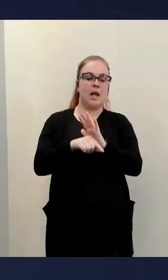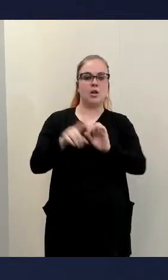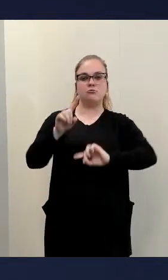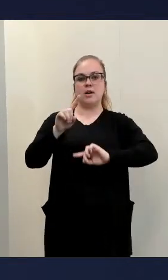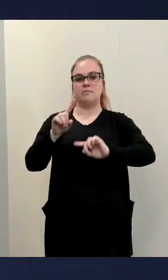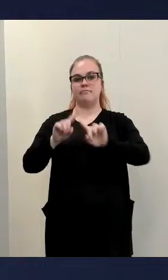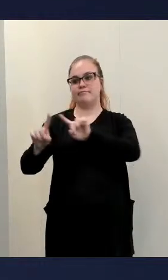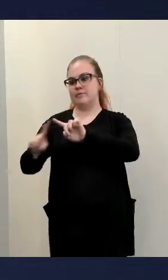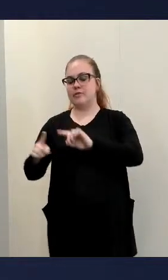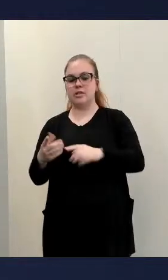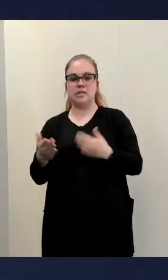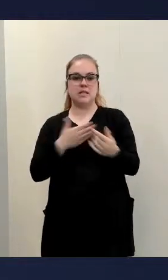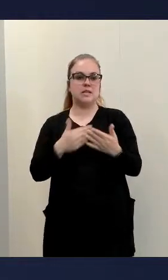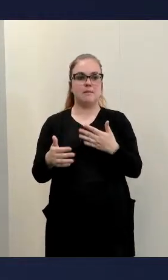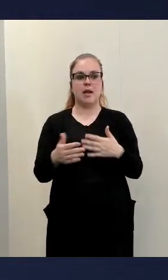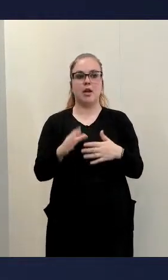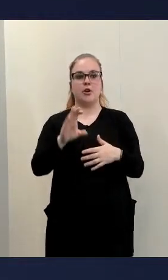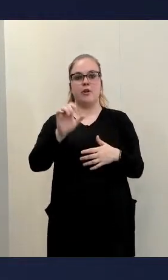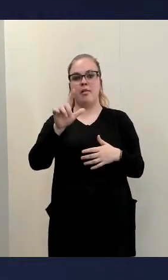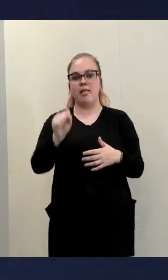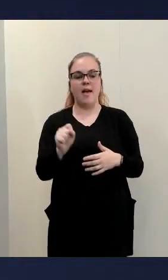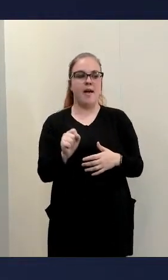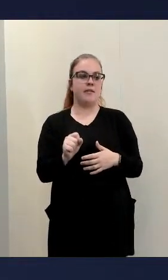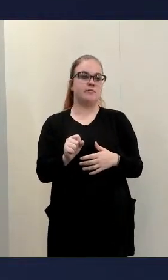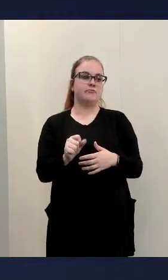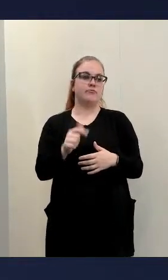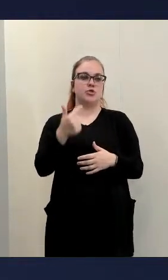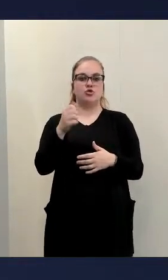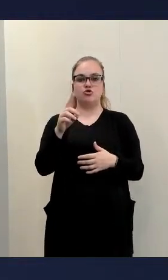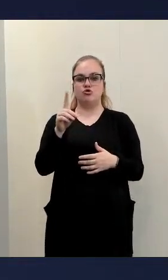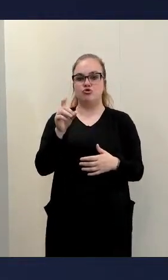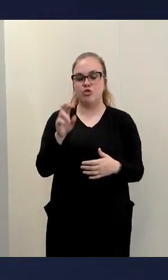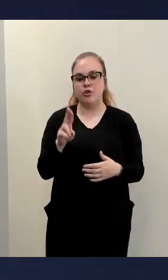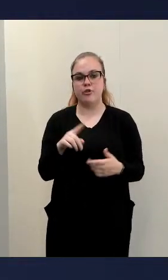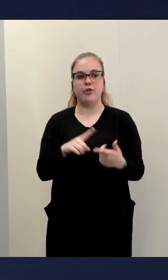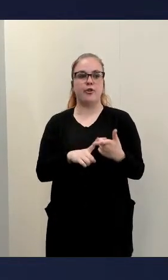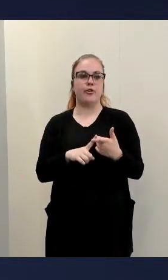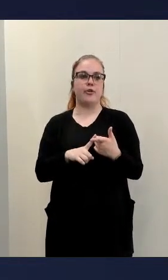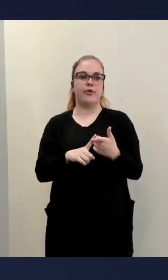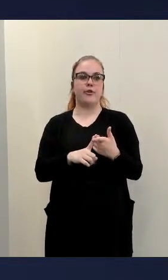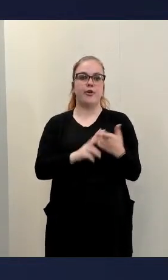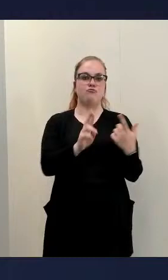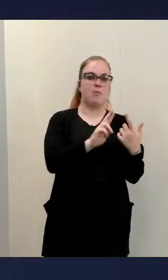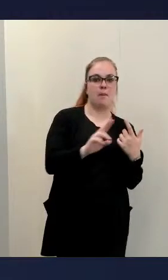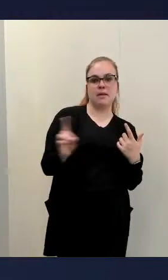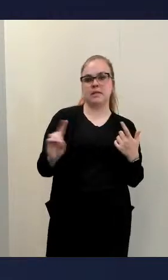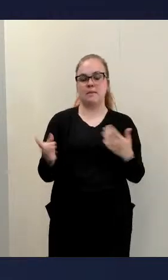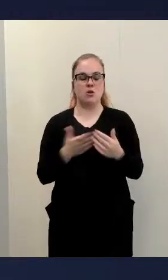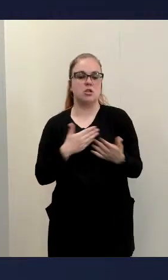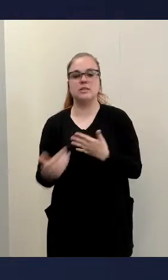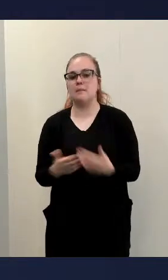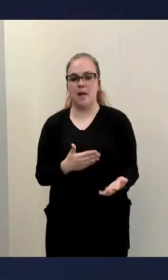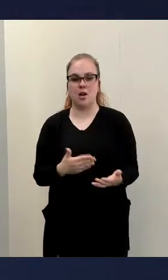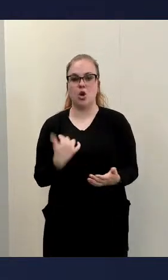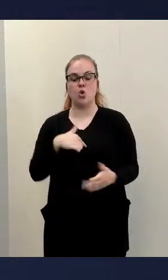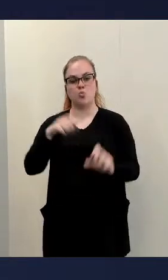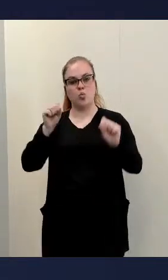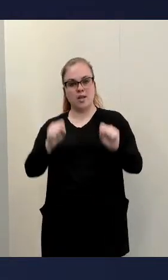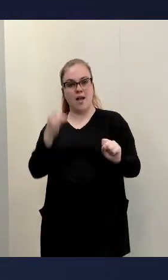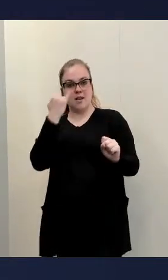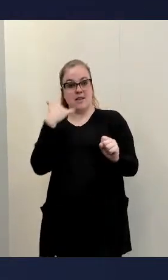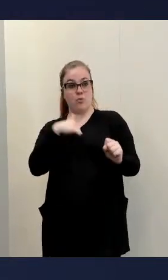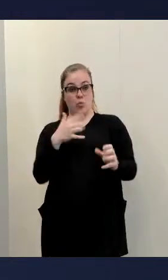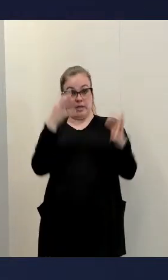ethnicity, whether it's class, gender, whether it's even Republican and Democrat. And we can, if we